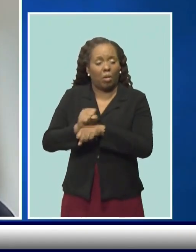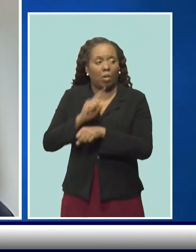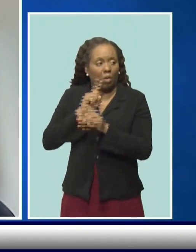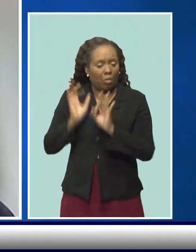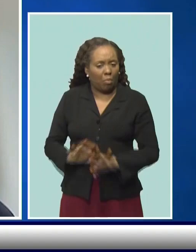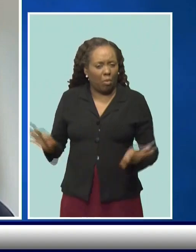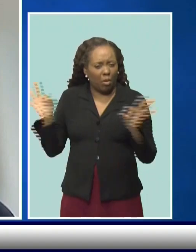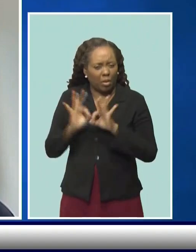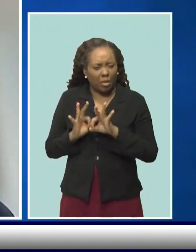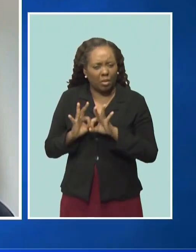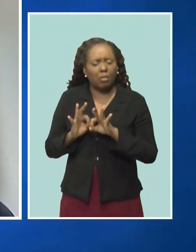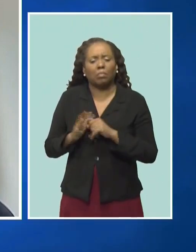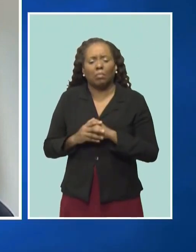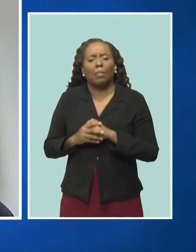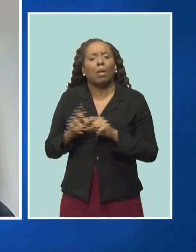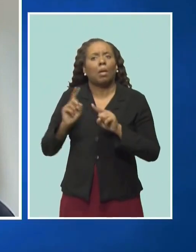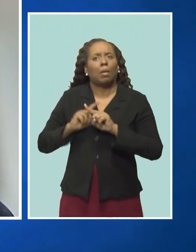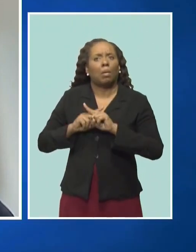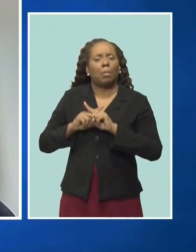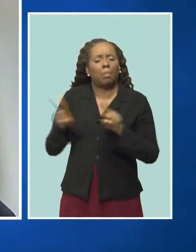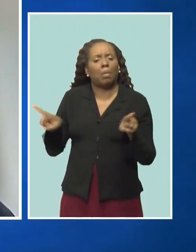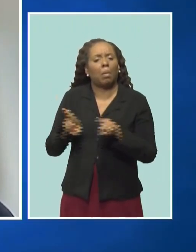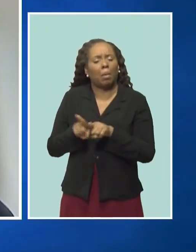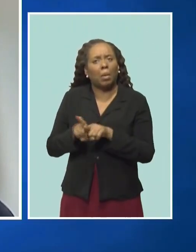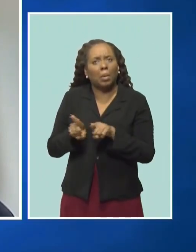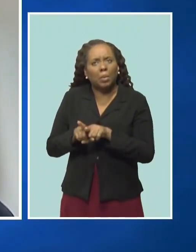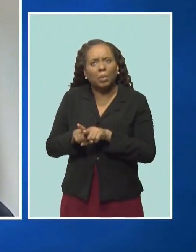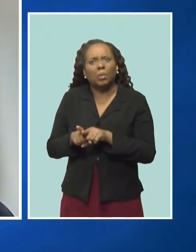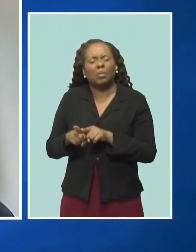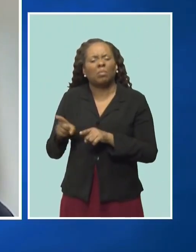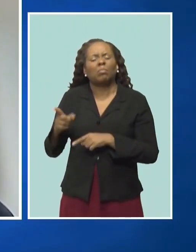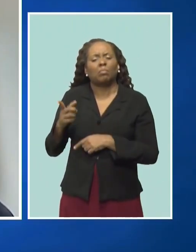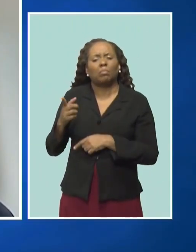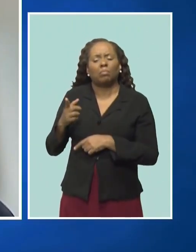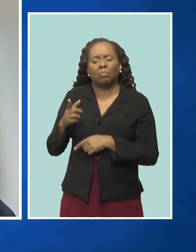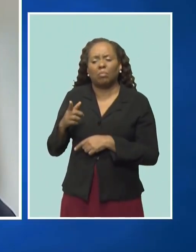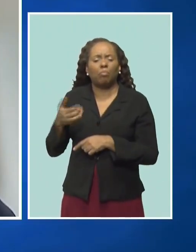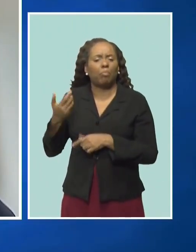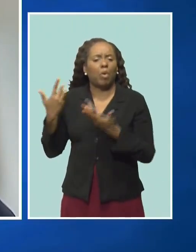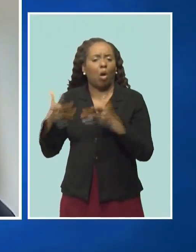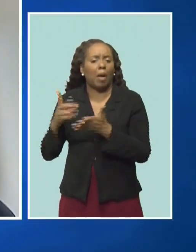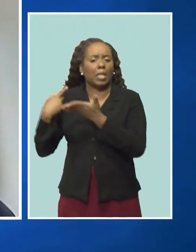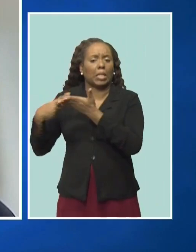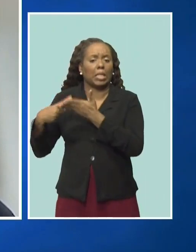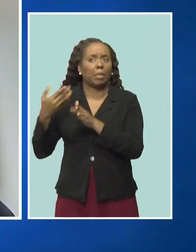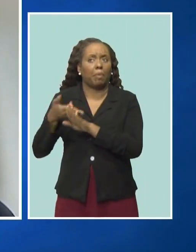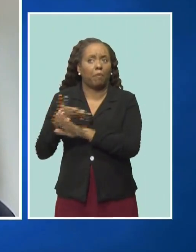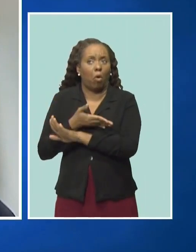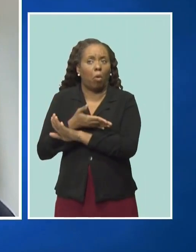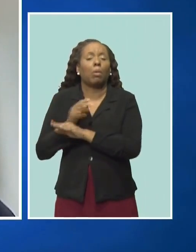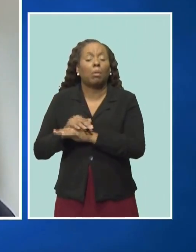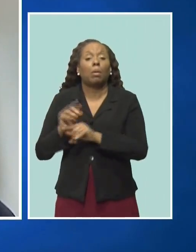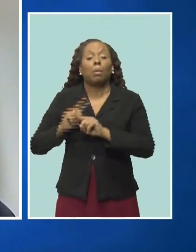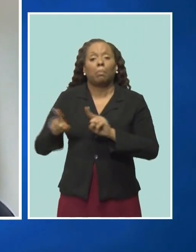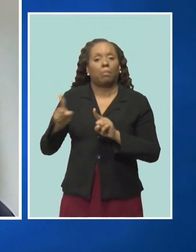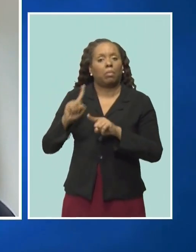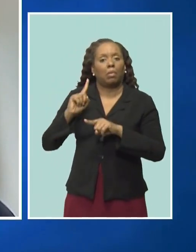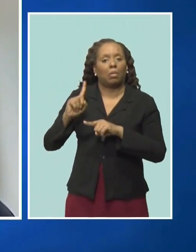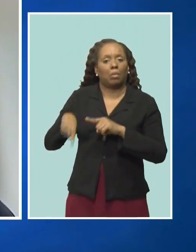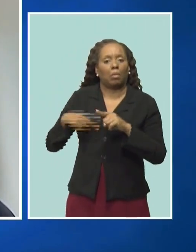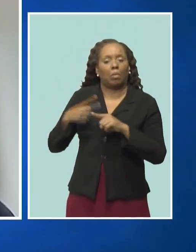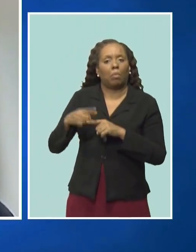also allows us to address, and I think Manuela supported this quite eloquently in her address, but the matter of